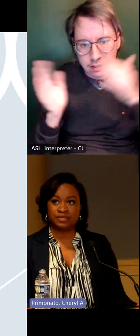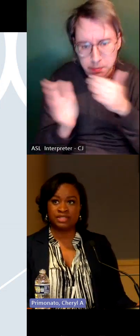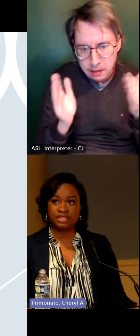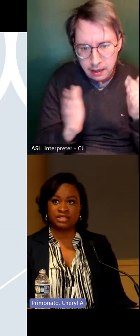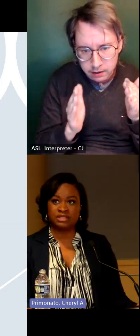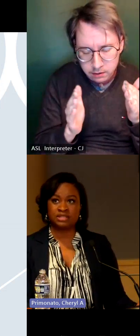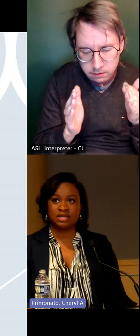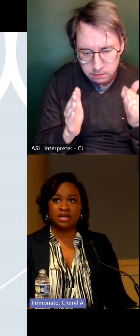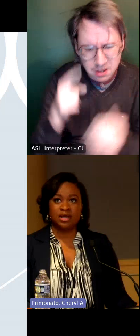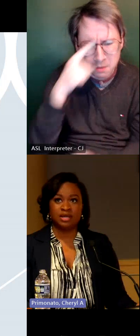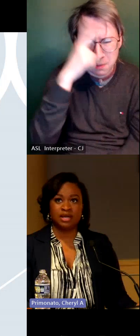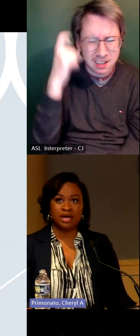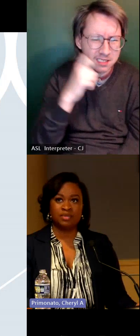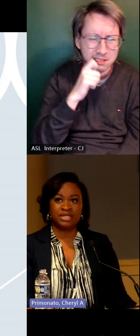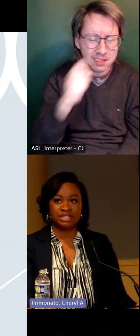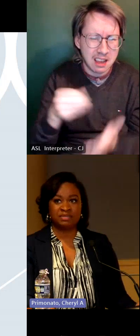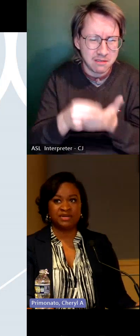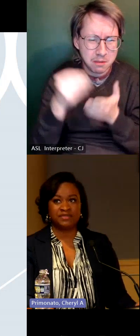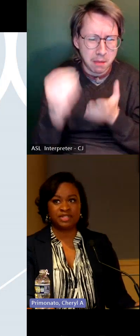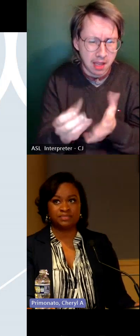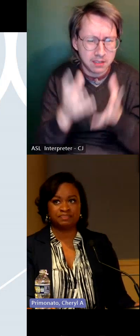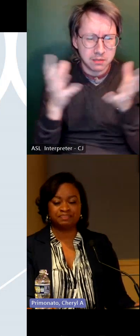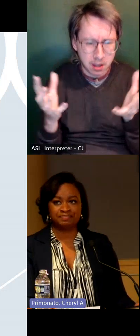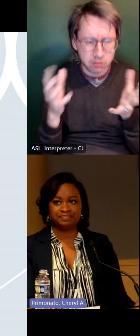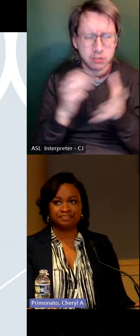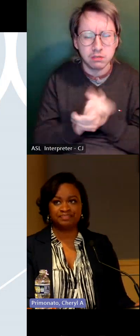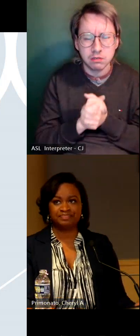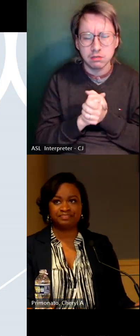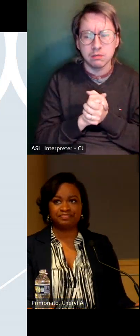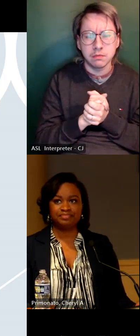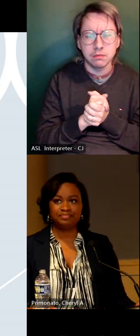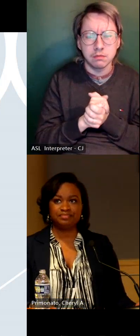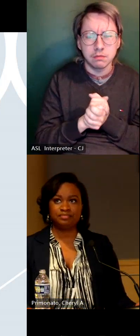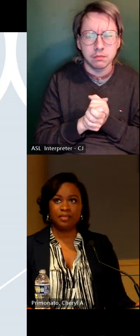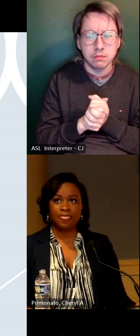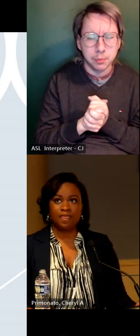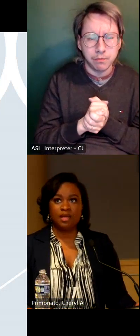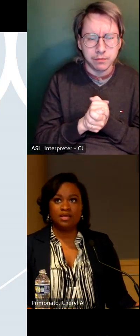lower purchase services and wages and benefits.